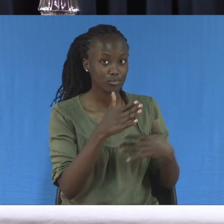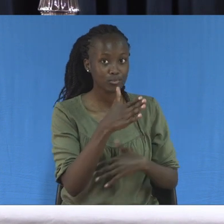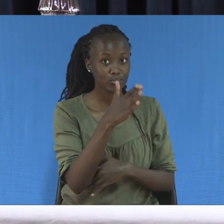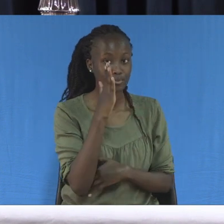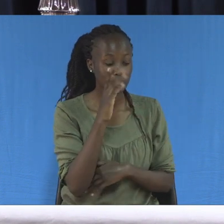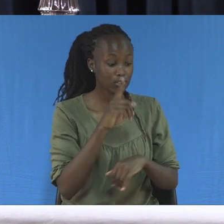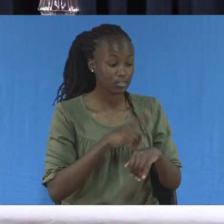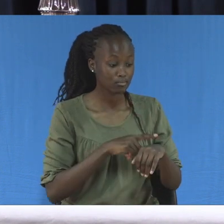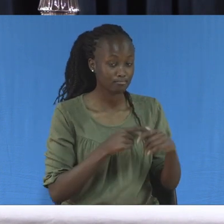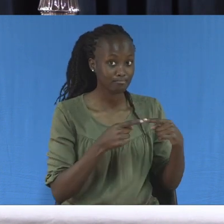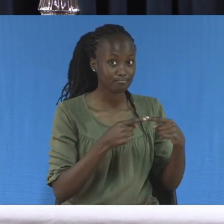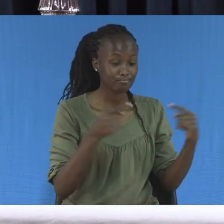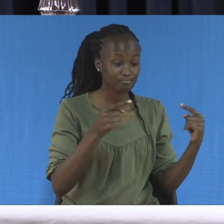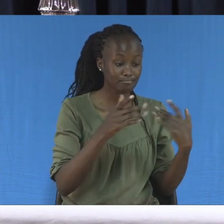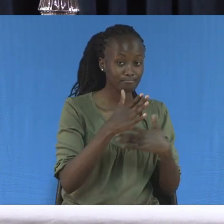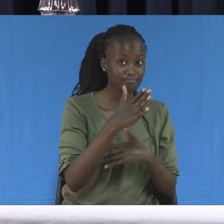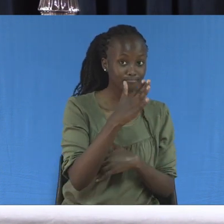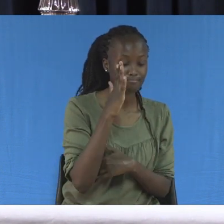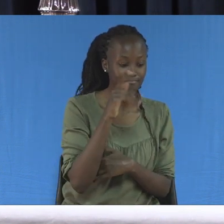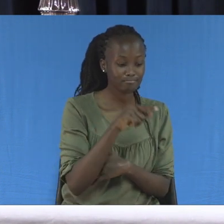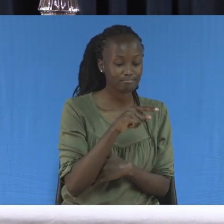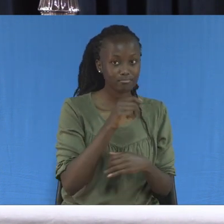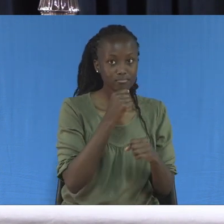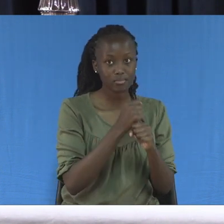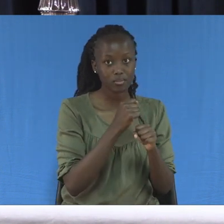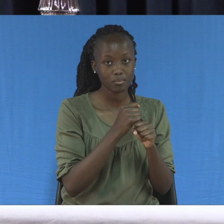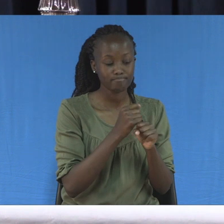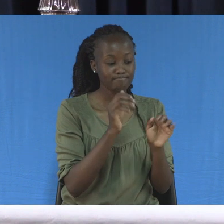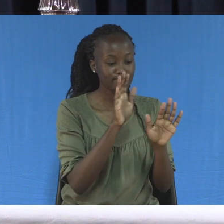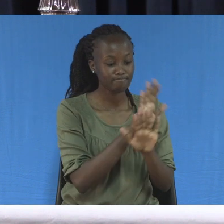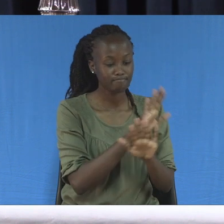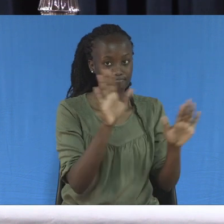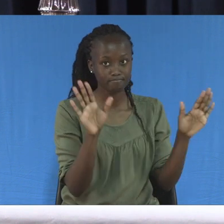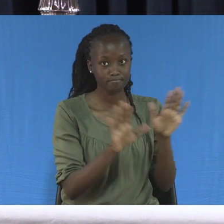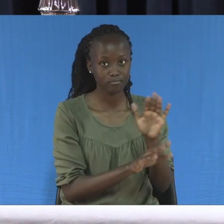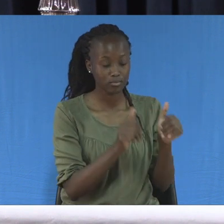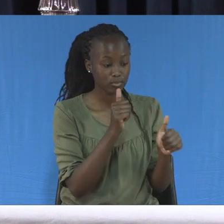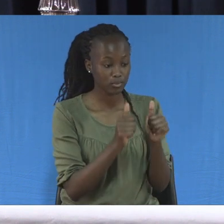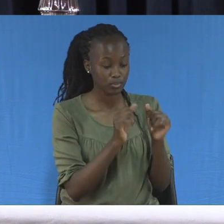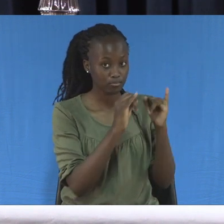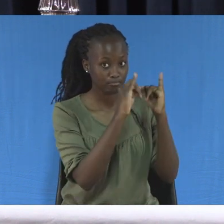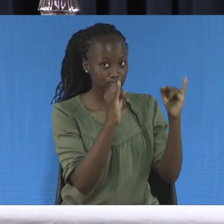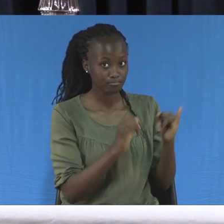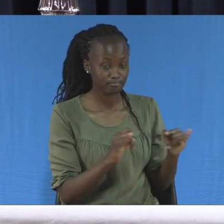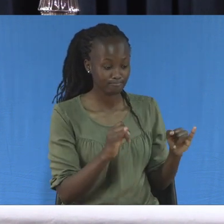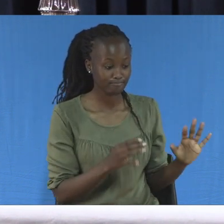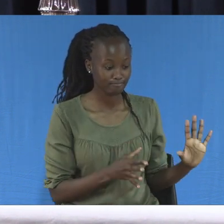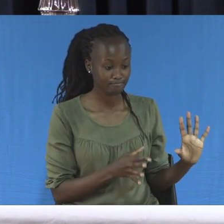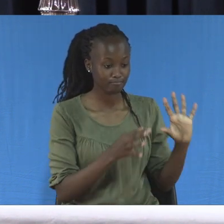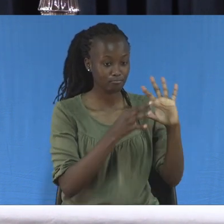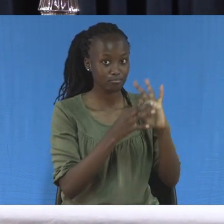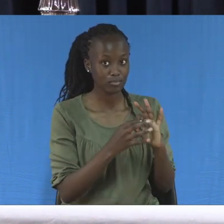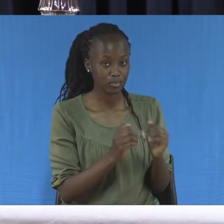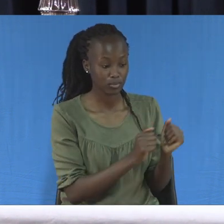that fighting with God makes everything that is idol related to